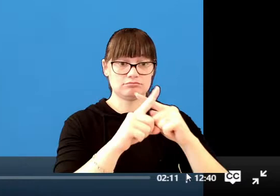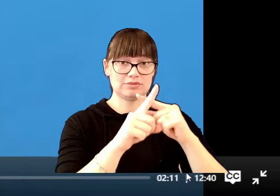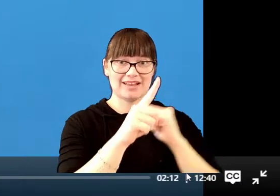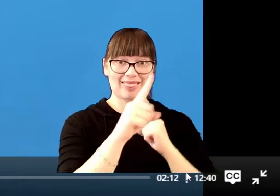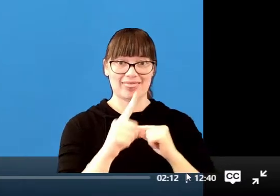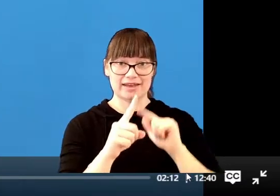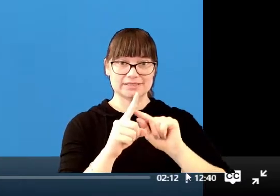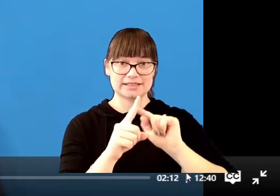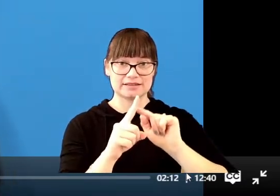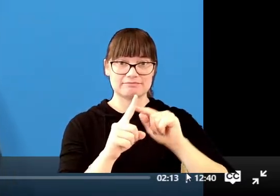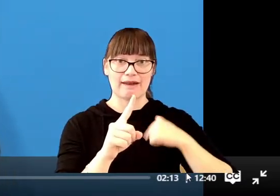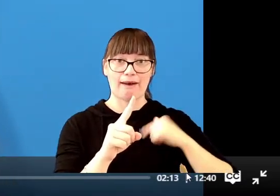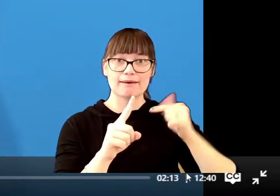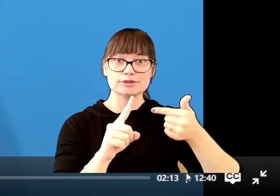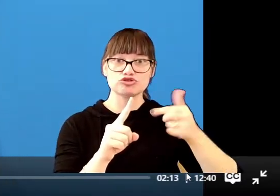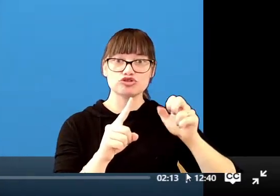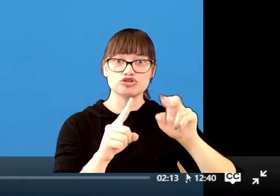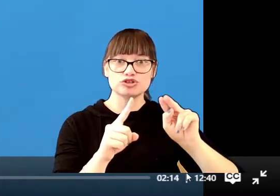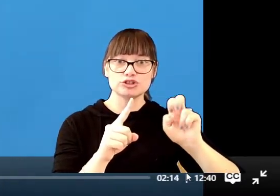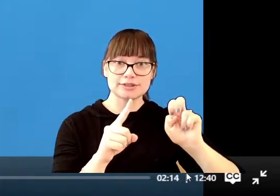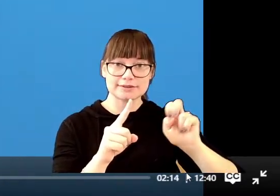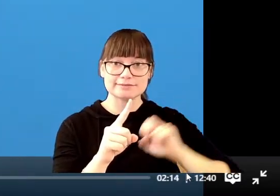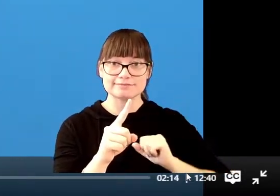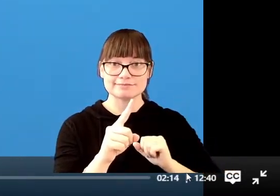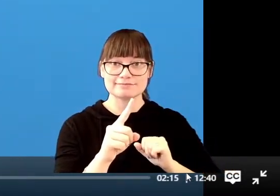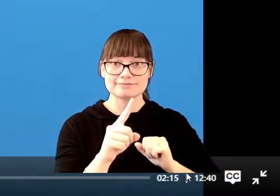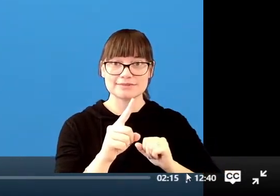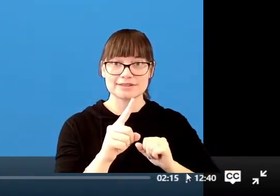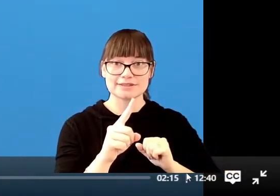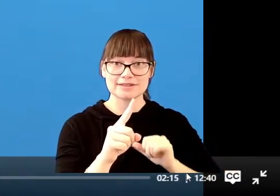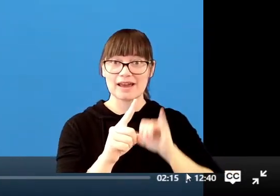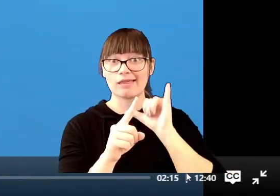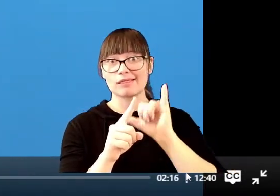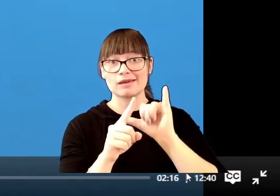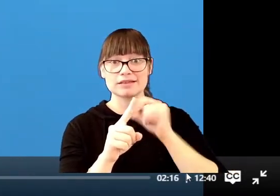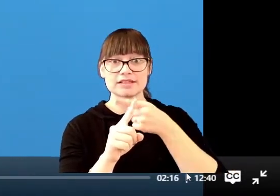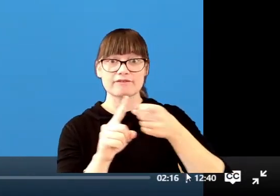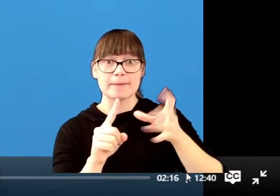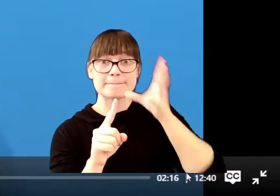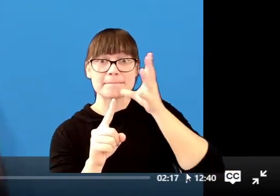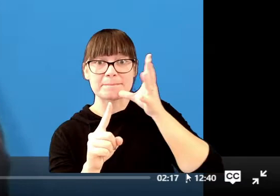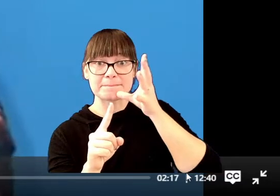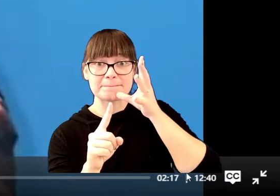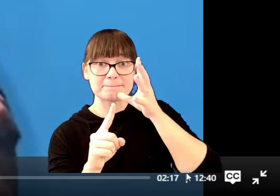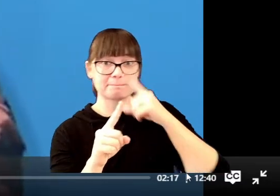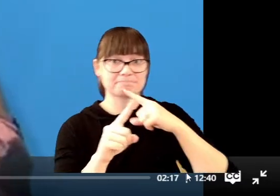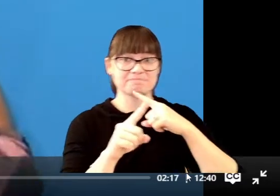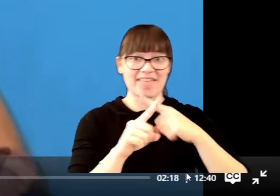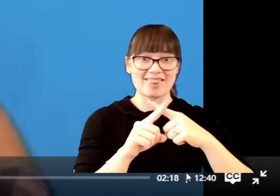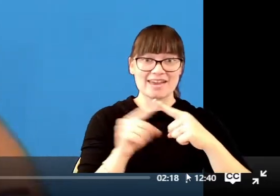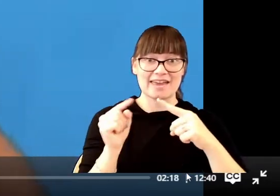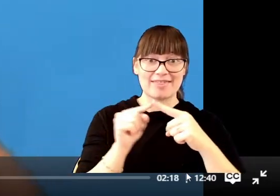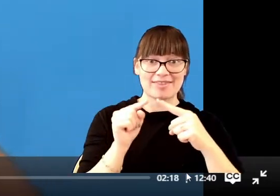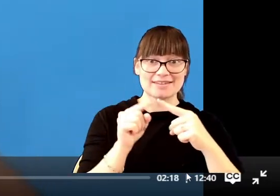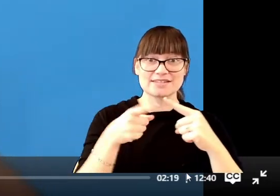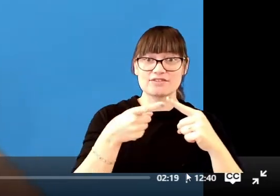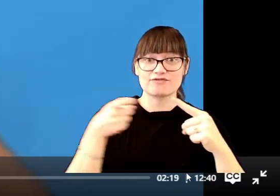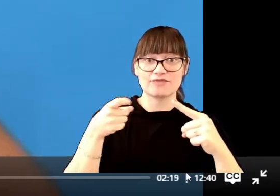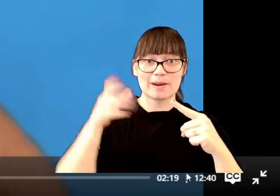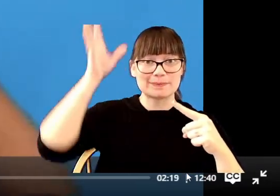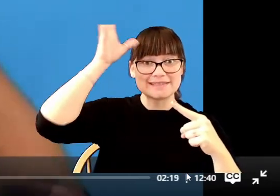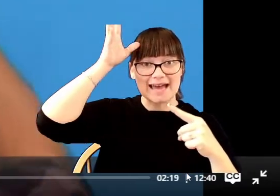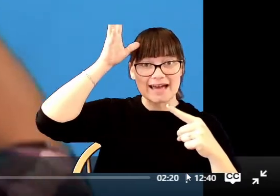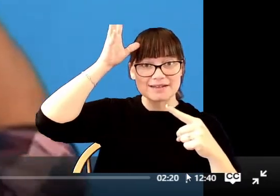at this chromosome, and we've got this chromosome is from our mom, and this chromosome